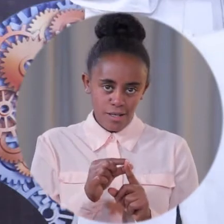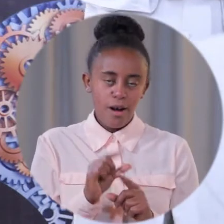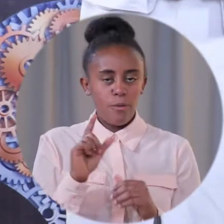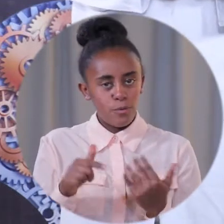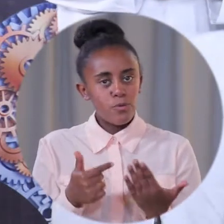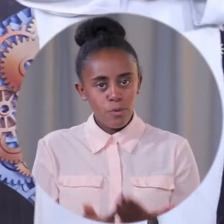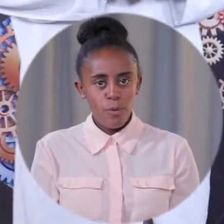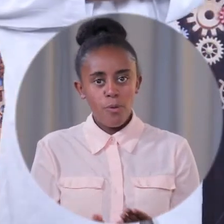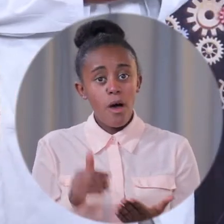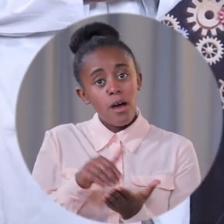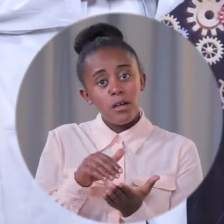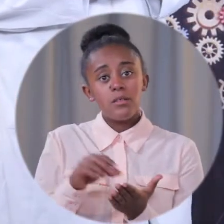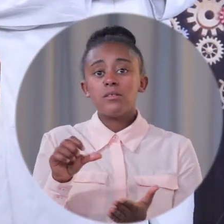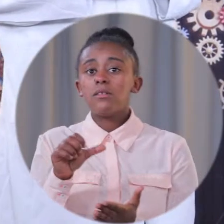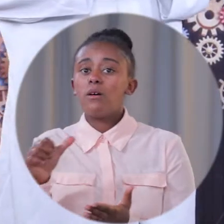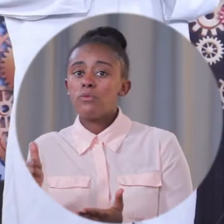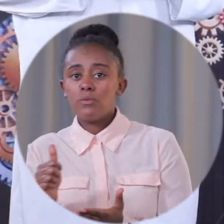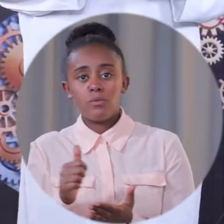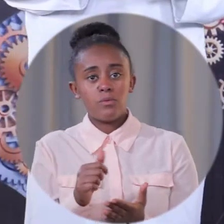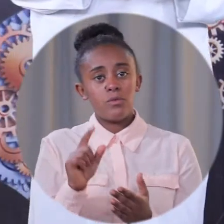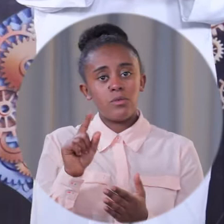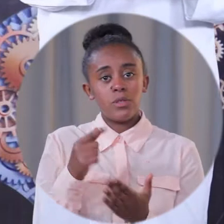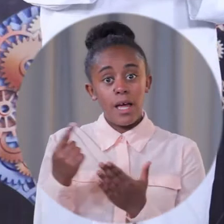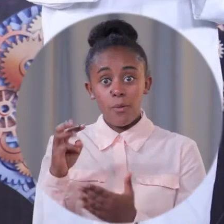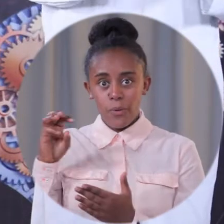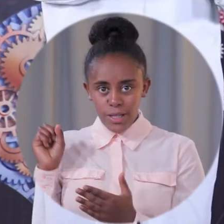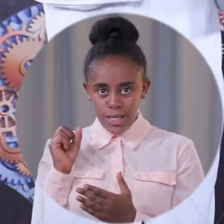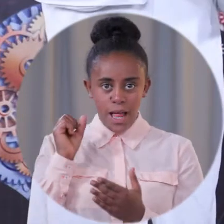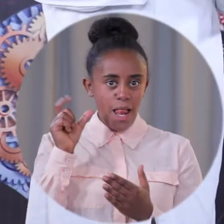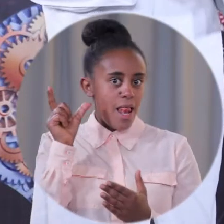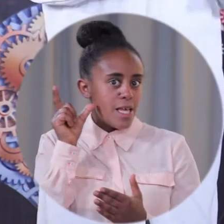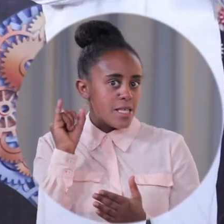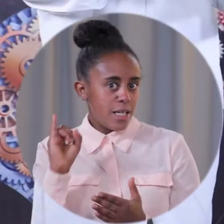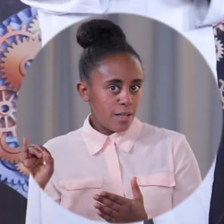So, again, the other one is there was a listening